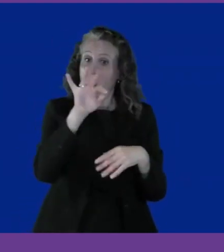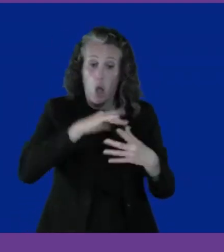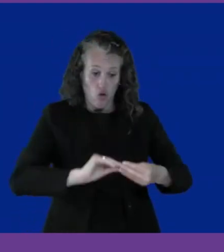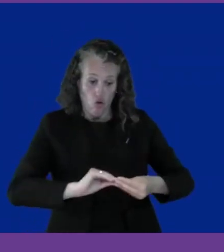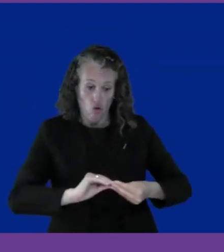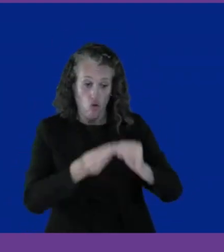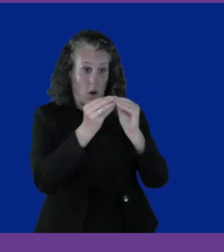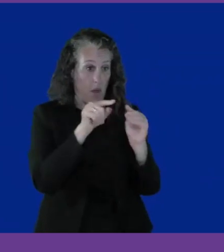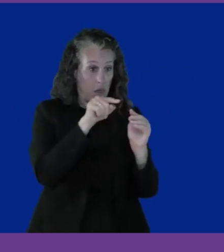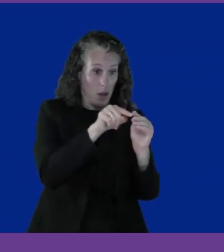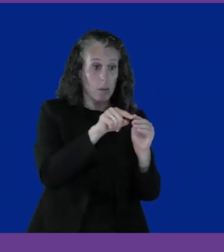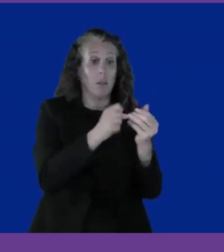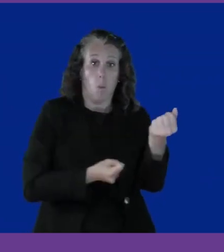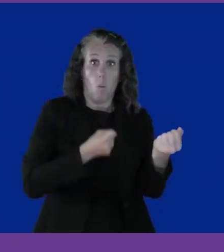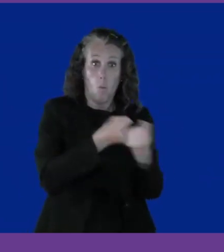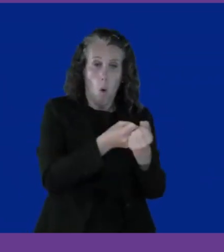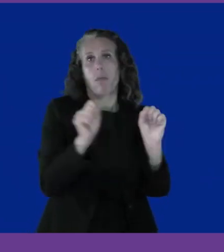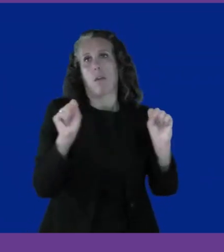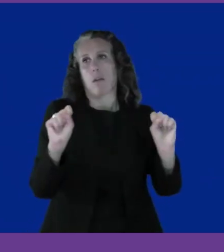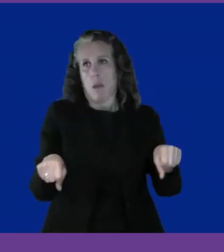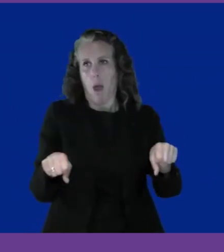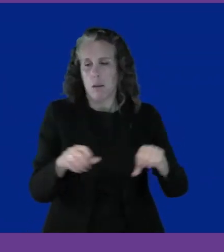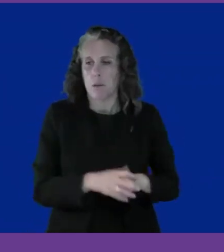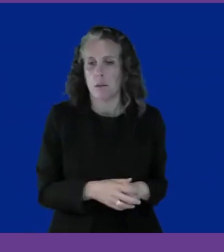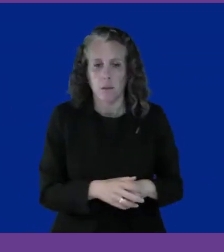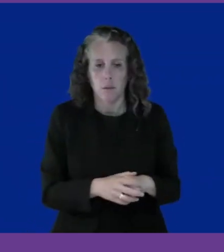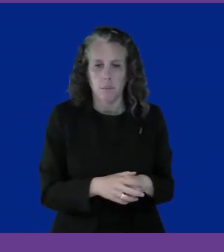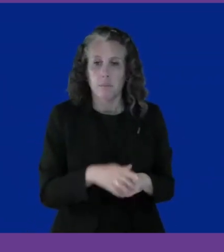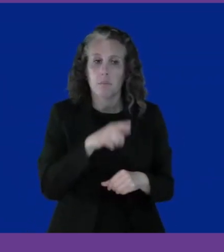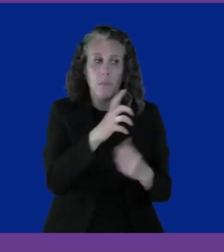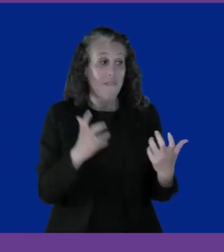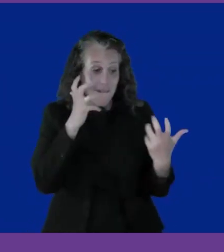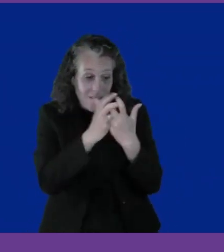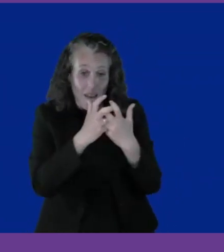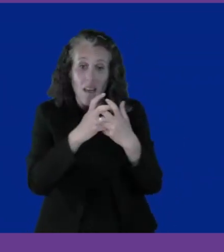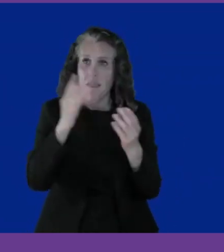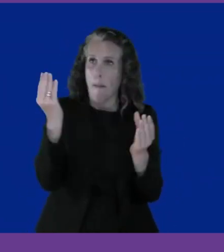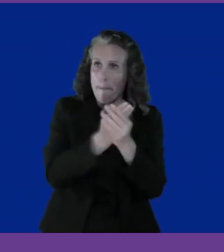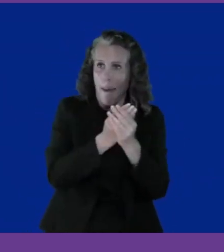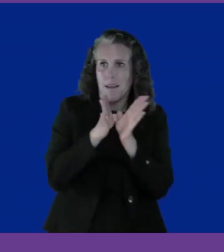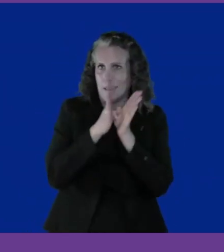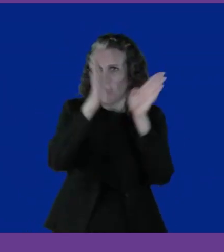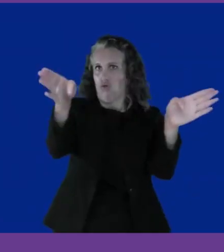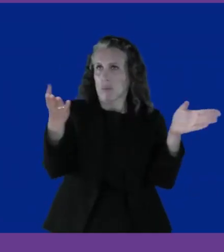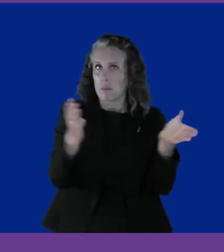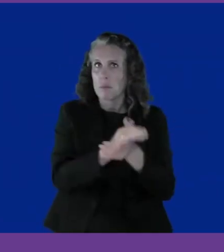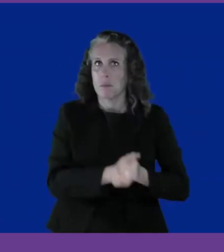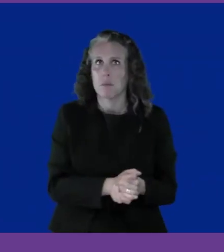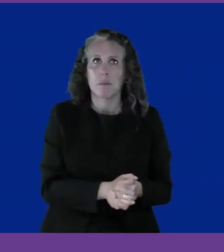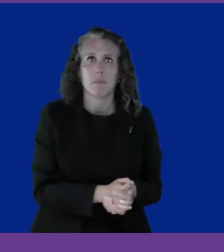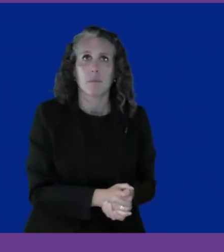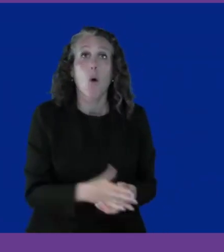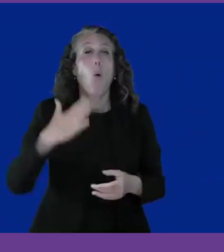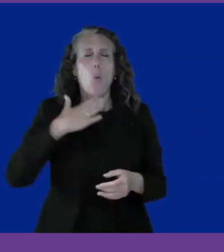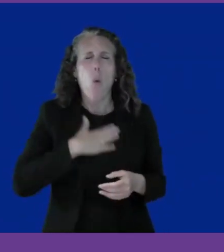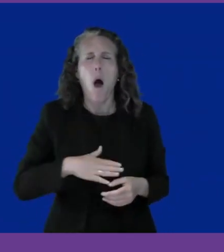was fit for purpose, that it used the language of the banking sector, because we didn't want to reinvent the wheel.